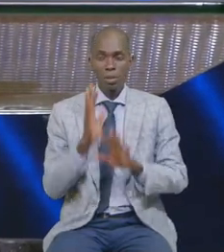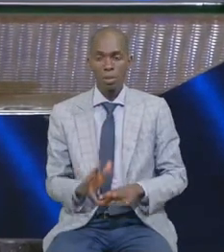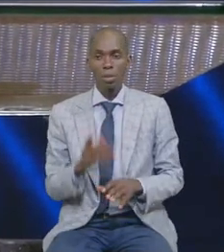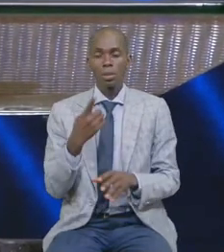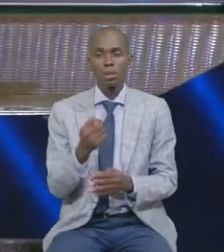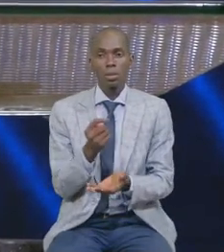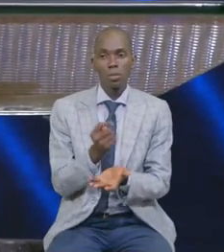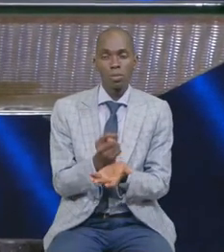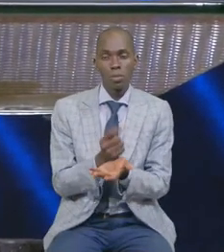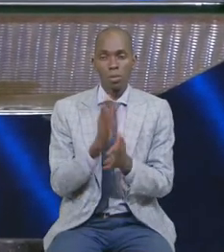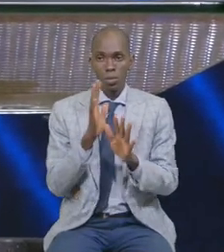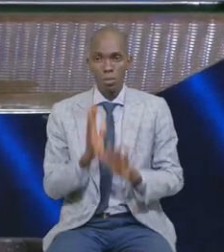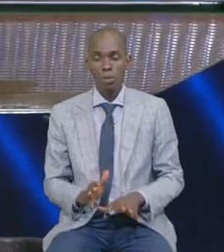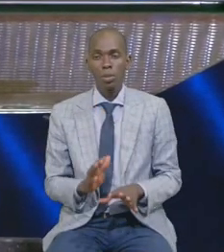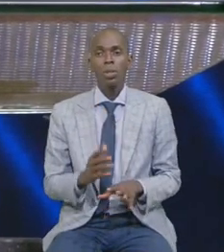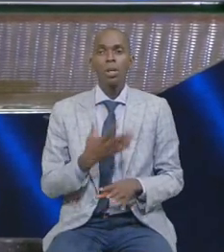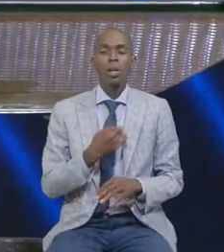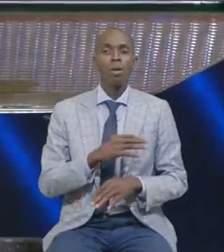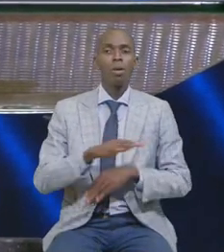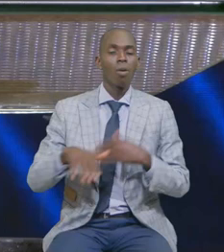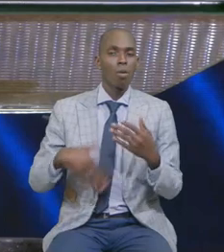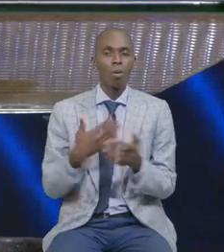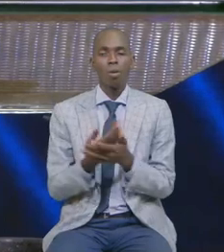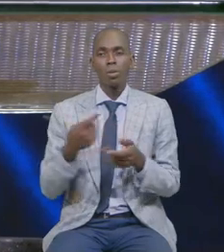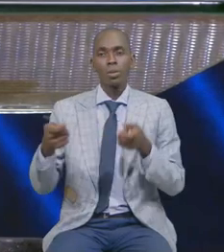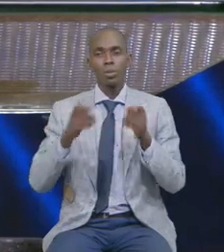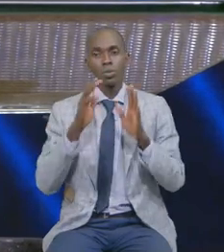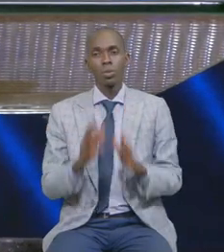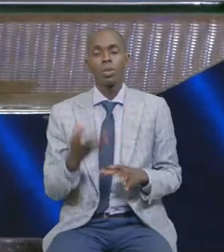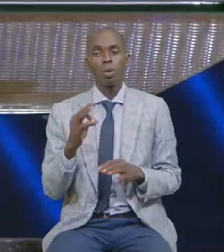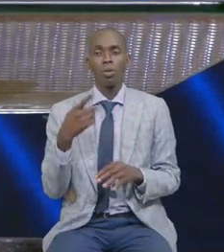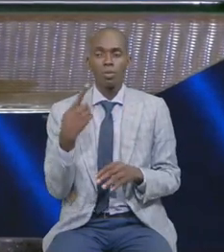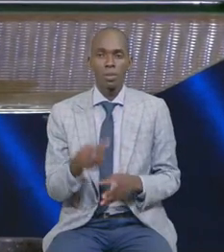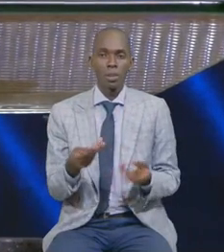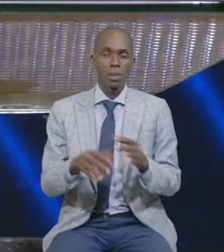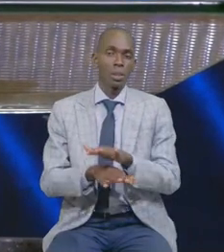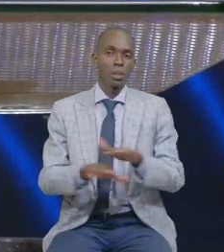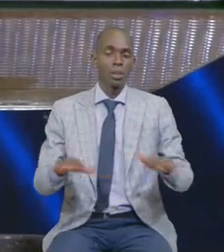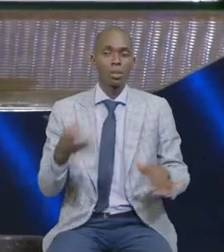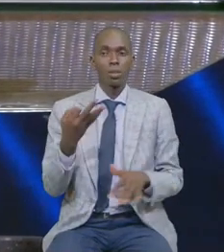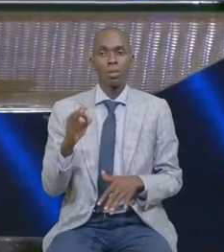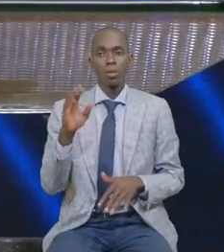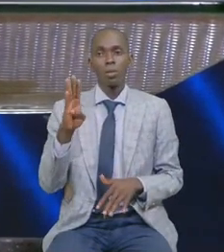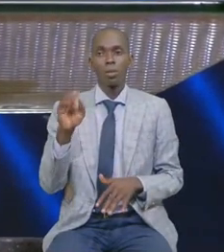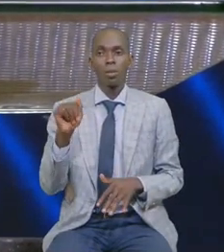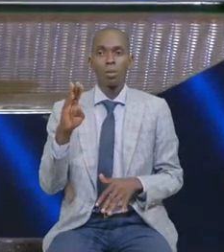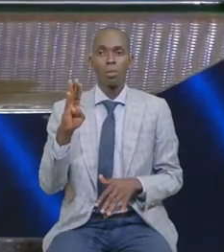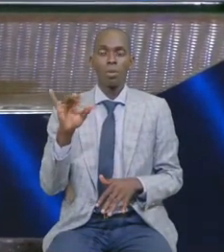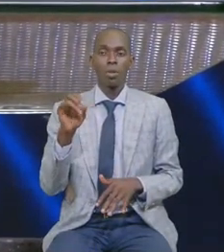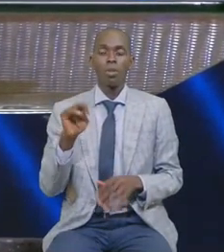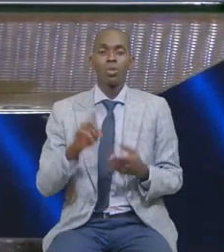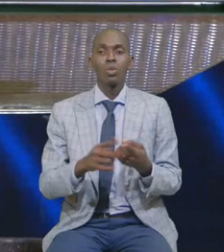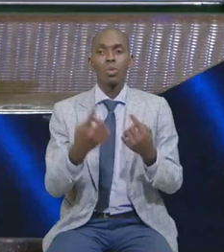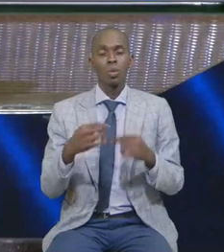cherries the and all the rulers of the provinces to come to the dedication